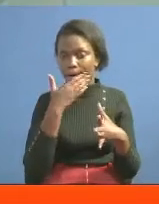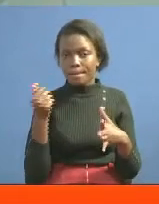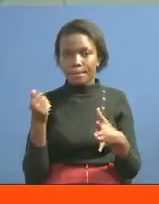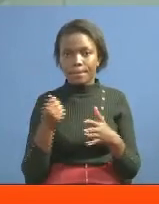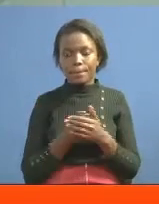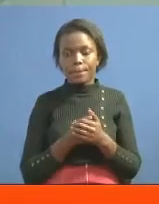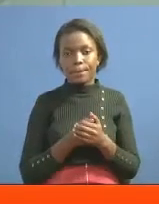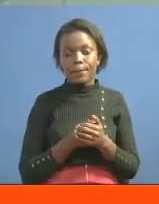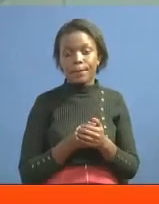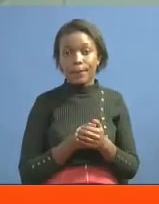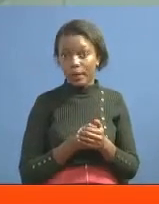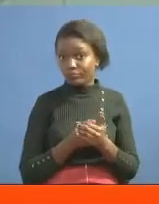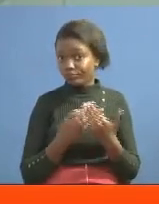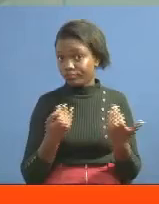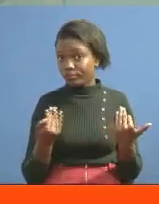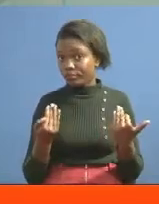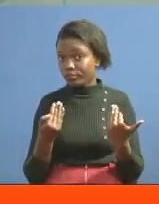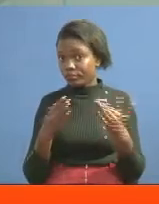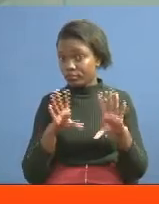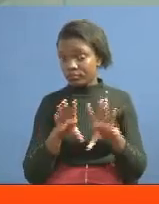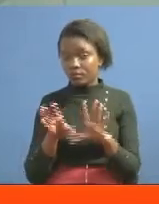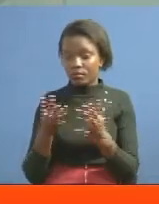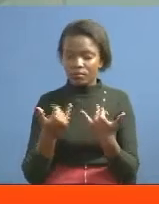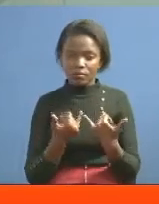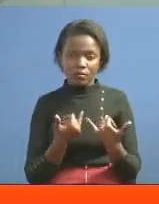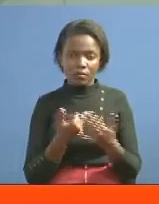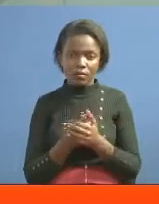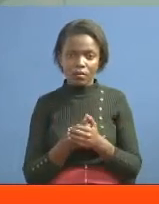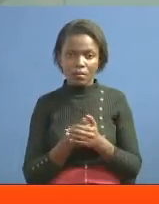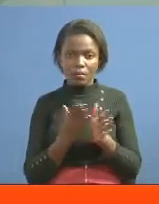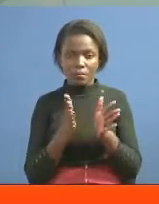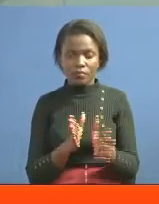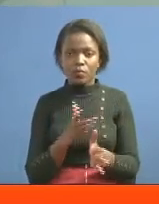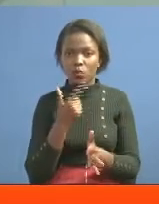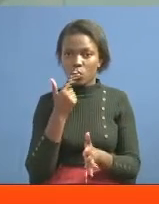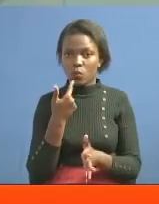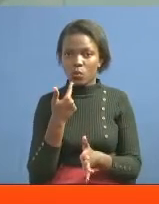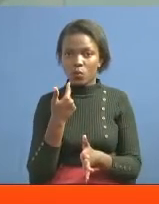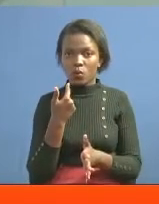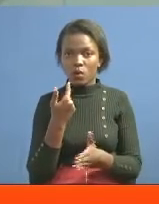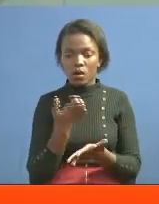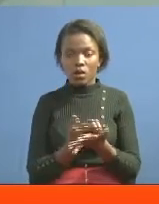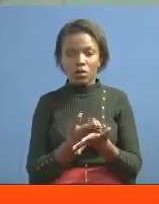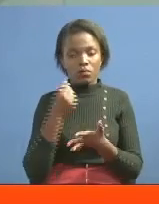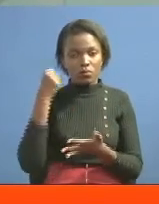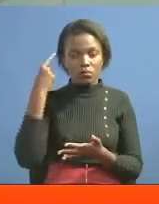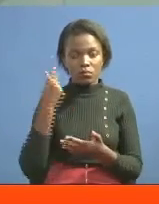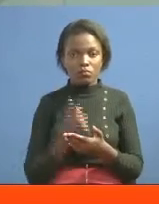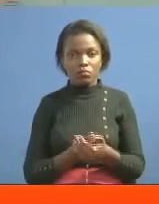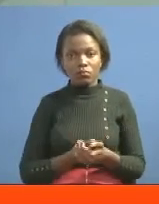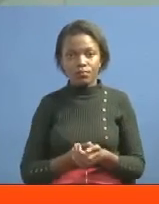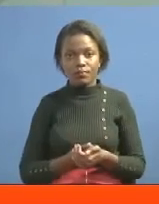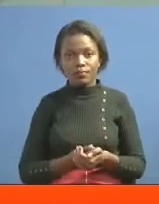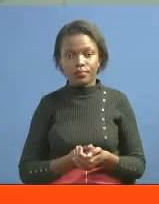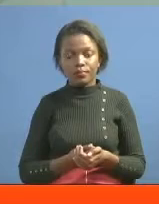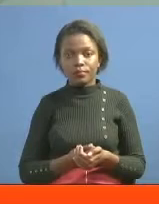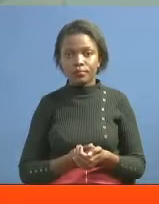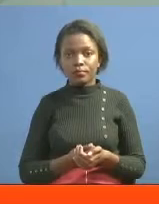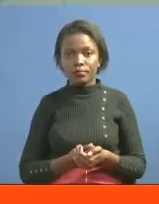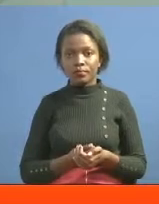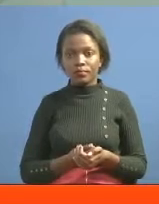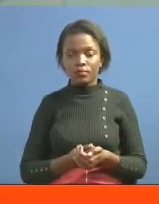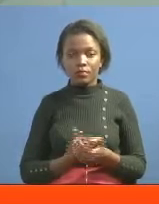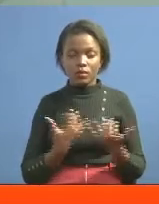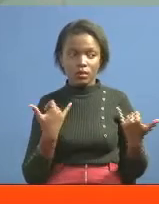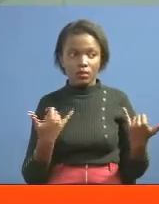government to do right now, and anybody who understands economy would know that, yes, infrastructural projects are good, but